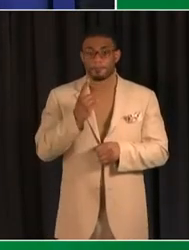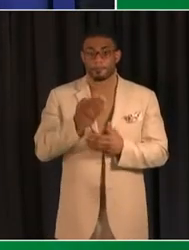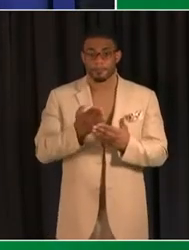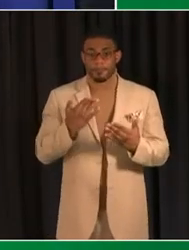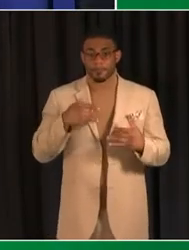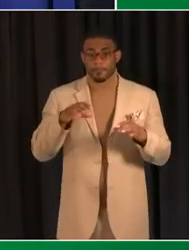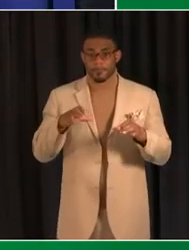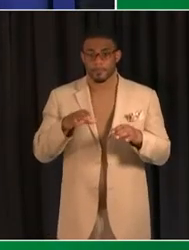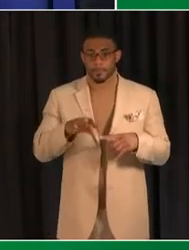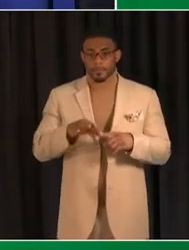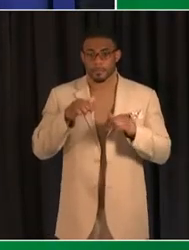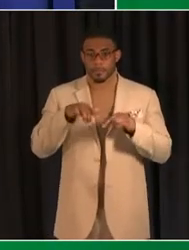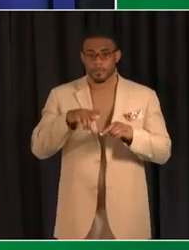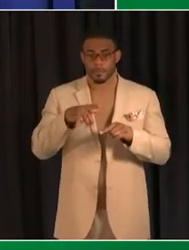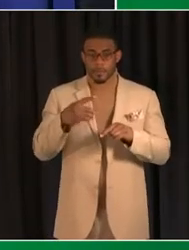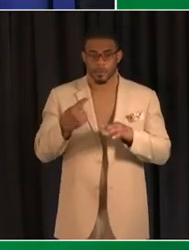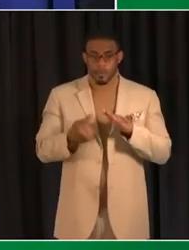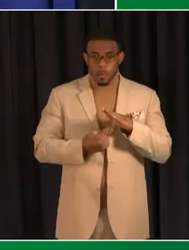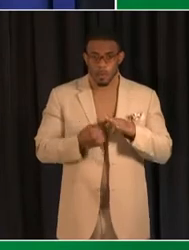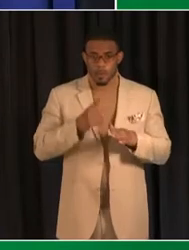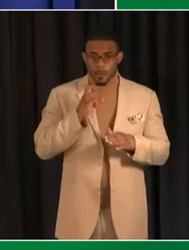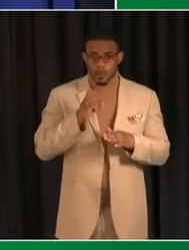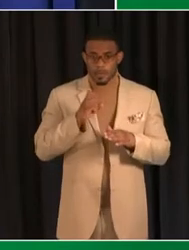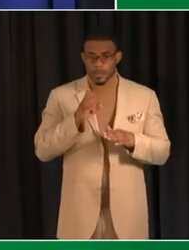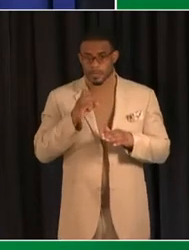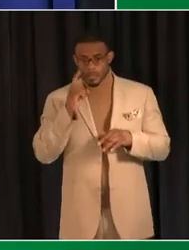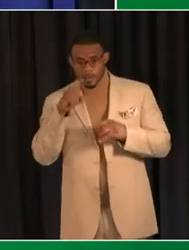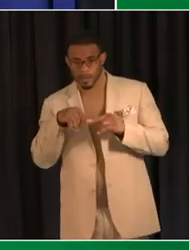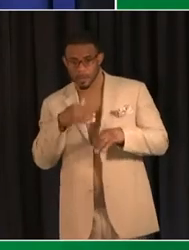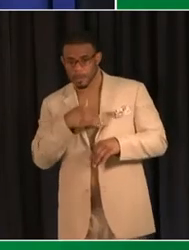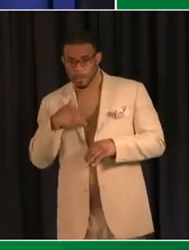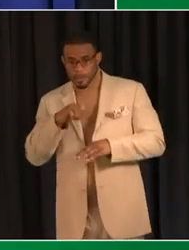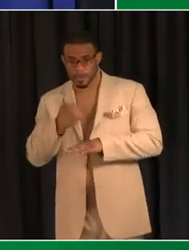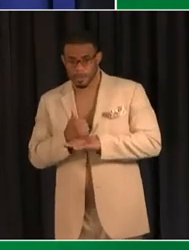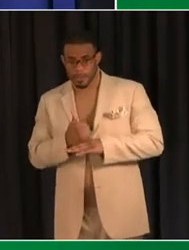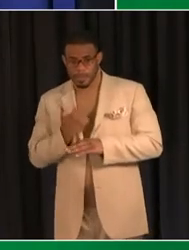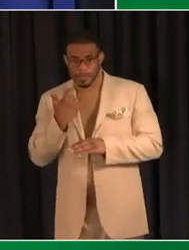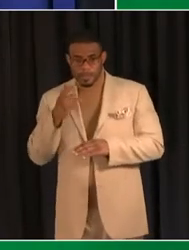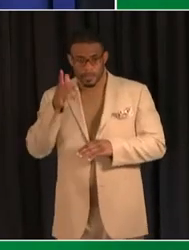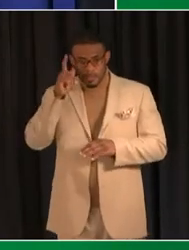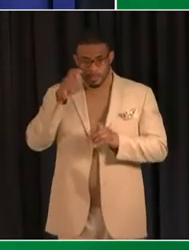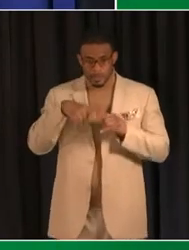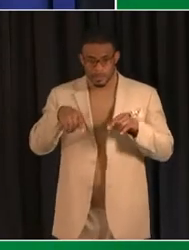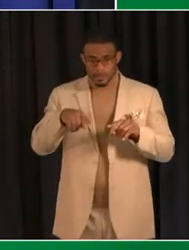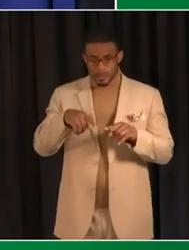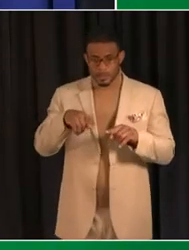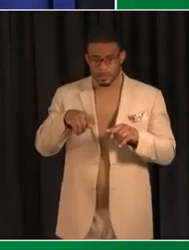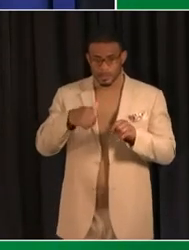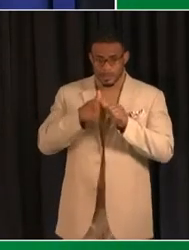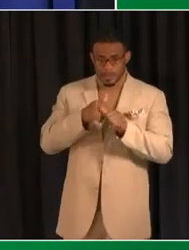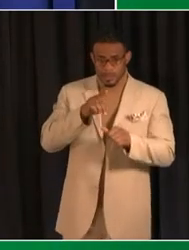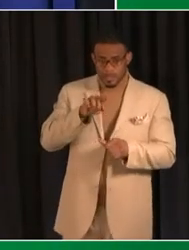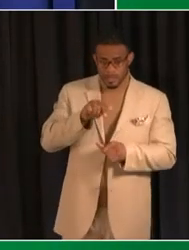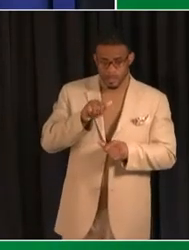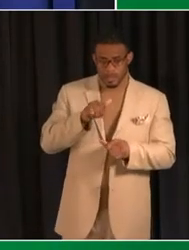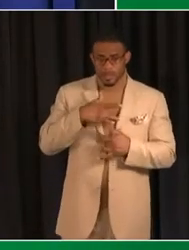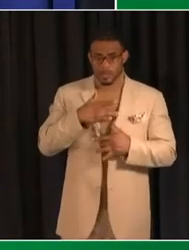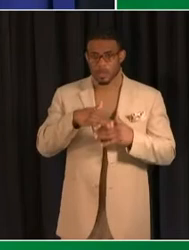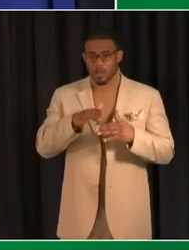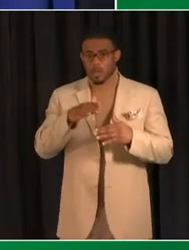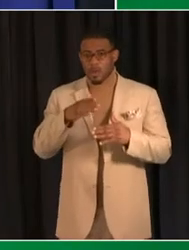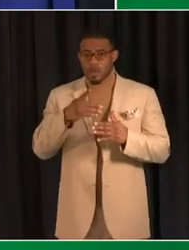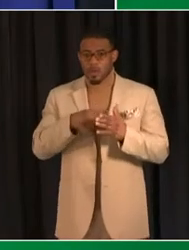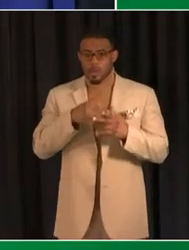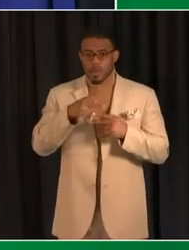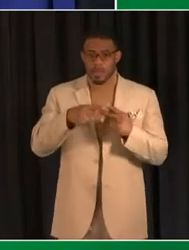Post-COVID, one of the things that we did, particularly during quarantine, was lean into our membership base and just listen to them, track the data